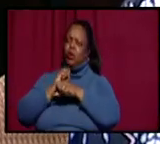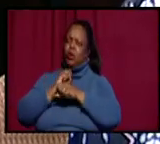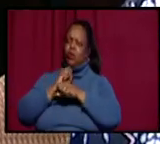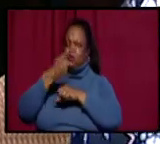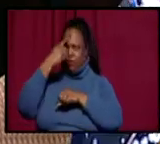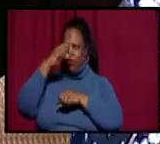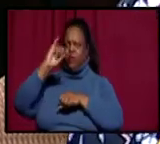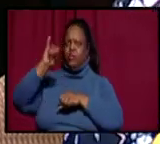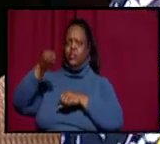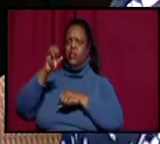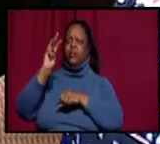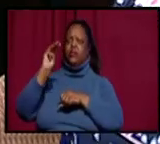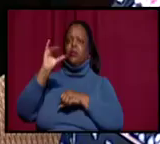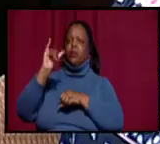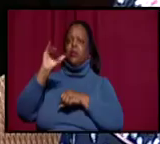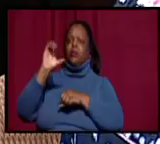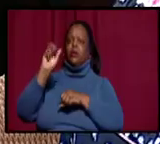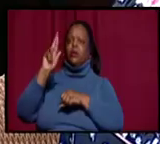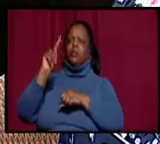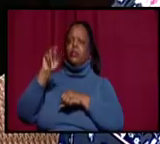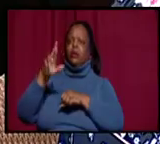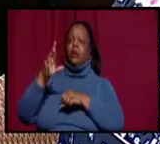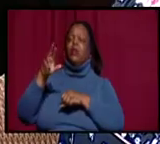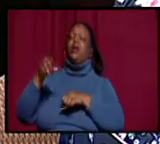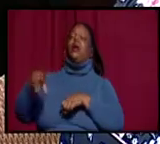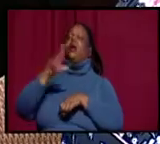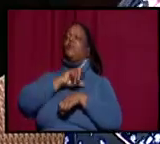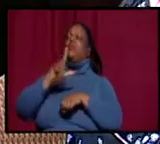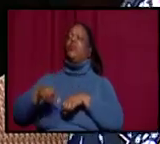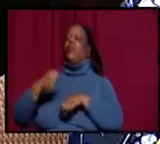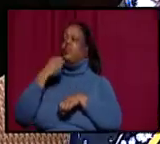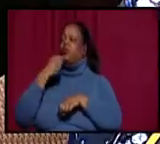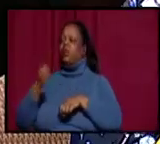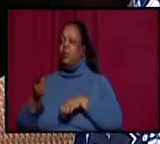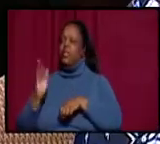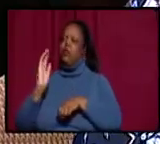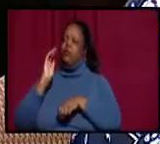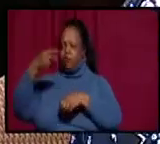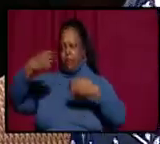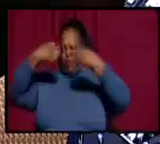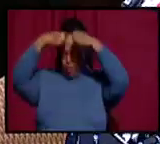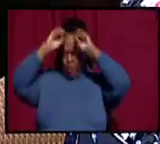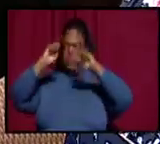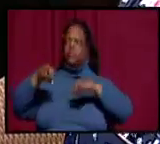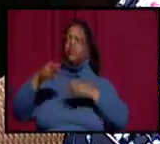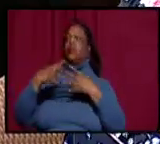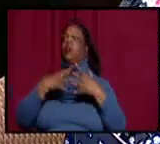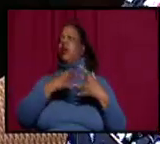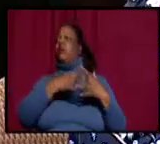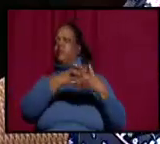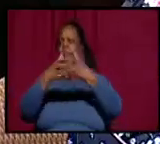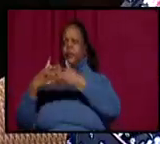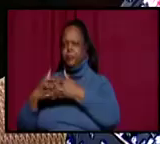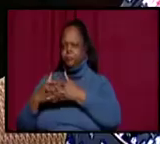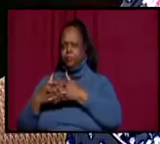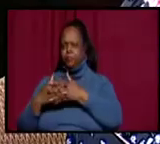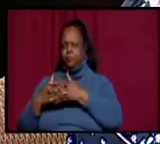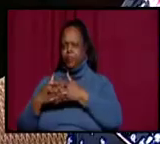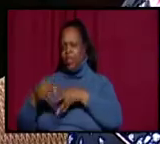Jimmy Carter. The Lord revealed to her that he would be the president of the United States. And she was working